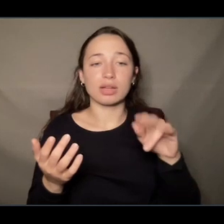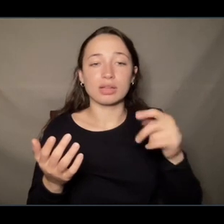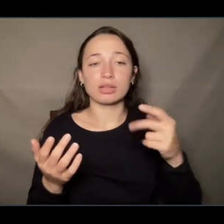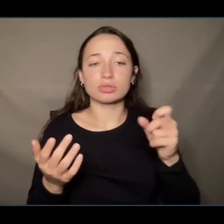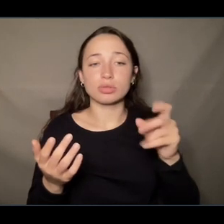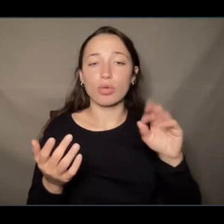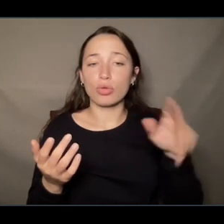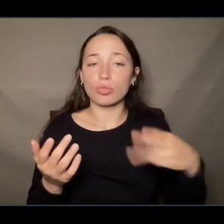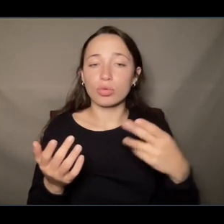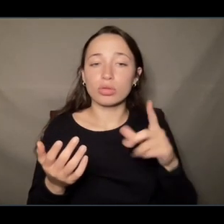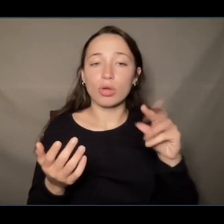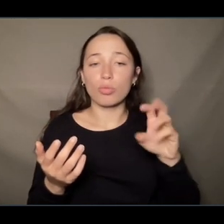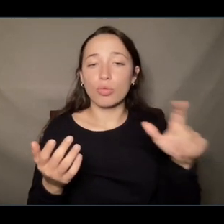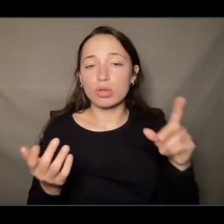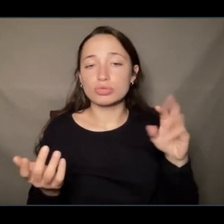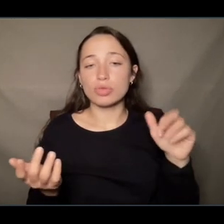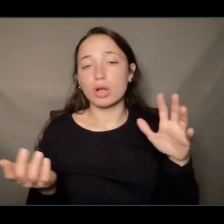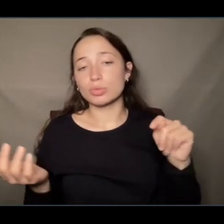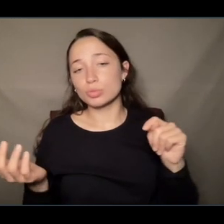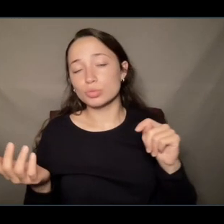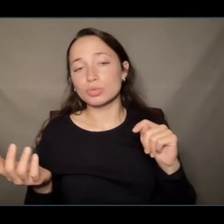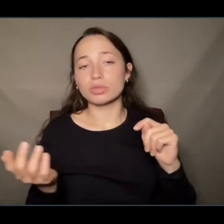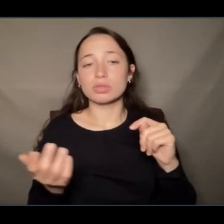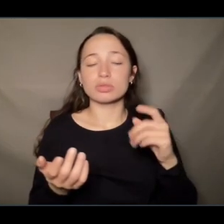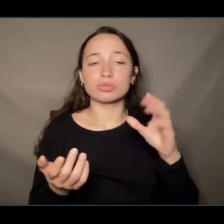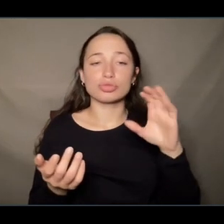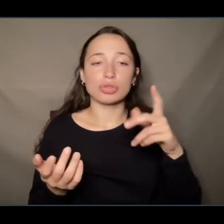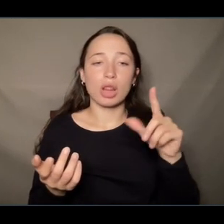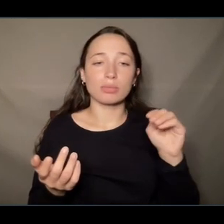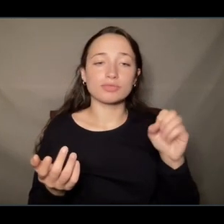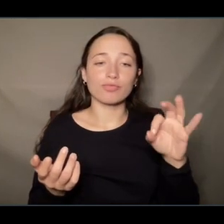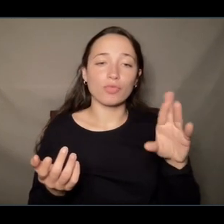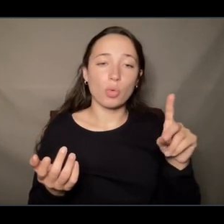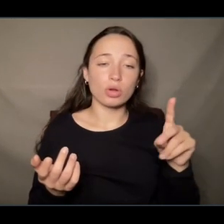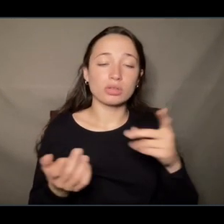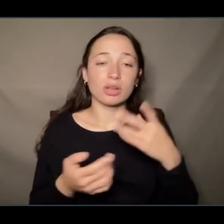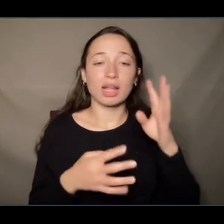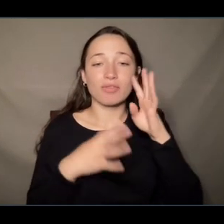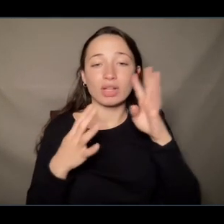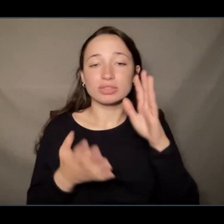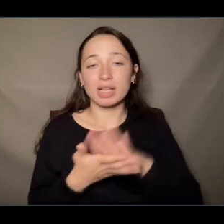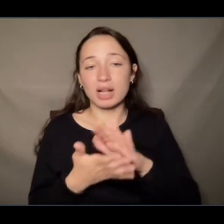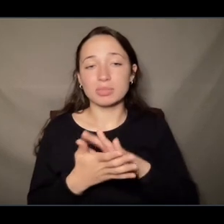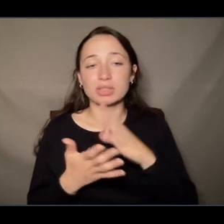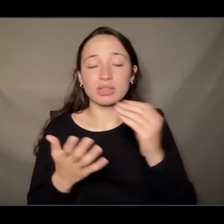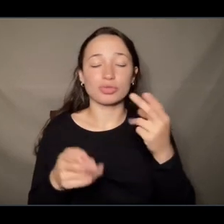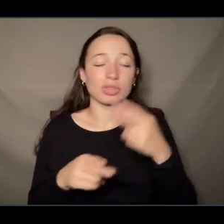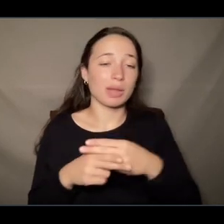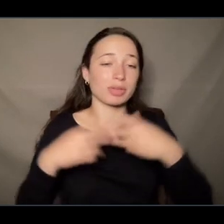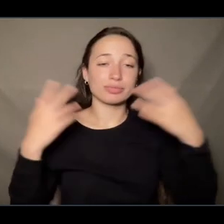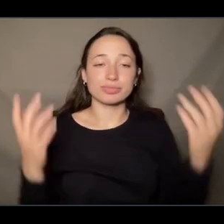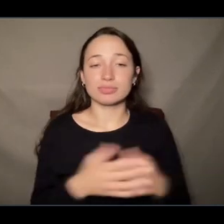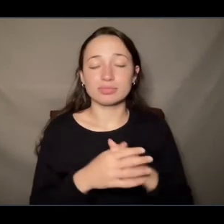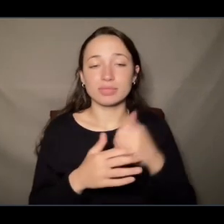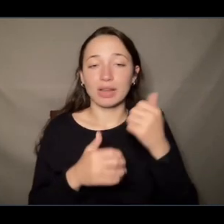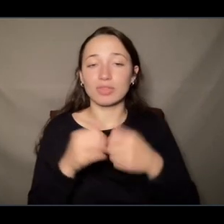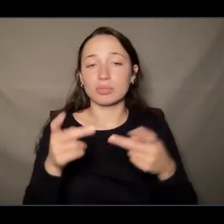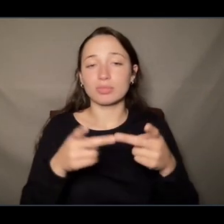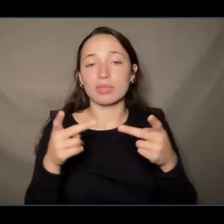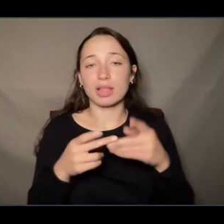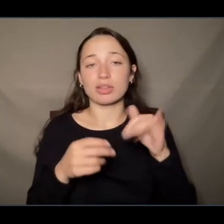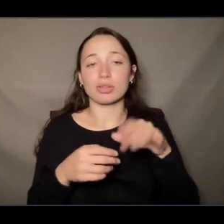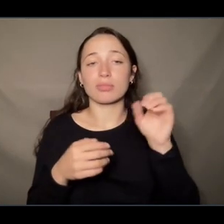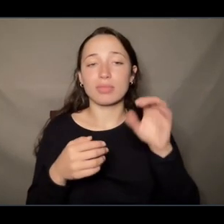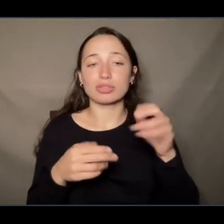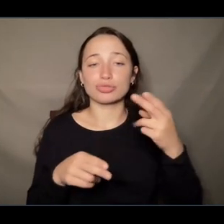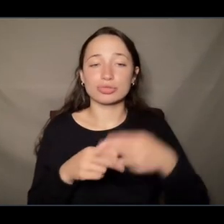Lowell and Dracut and, you know, Chelmsford and Innovation Academy and you name it. I mean, every place that